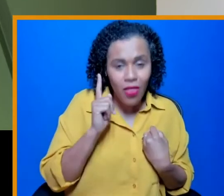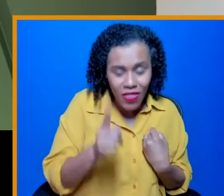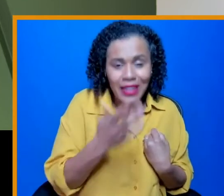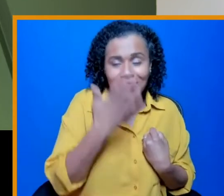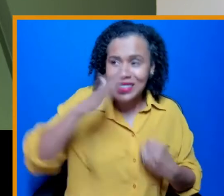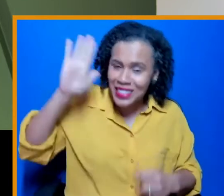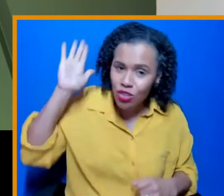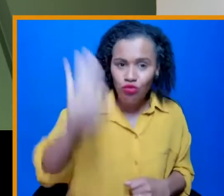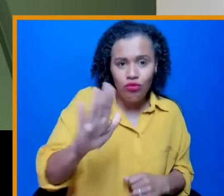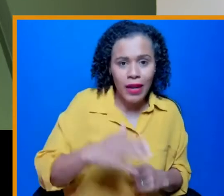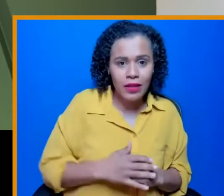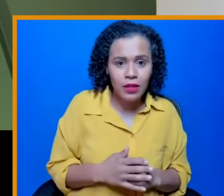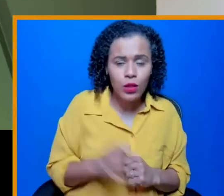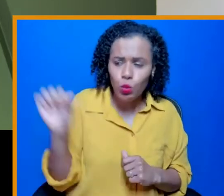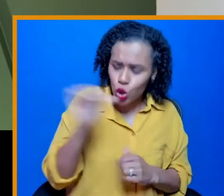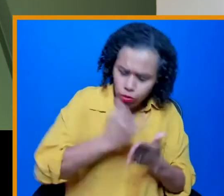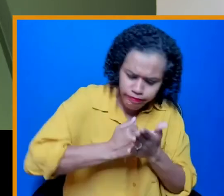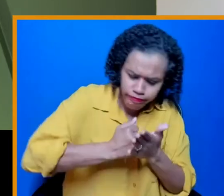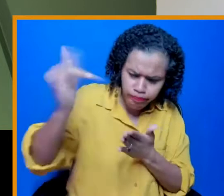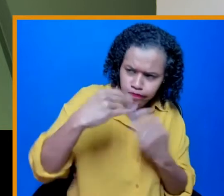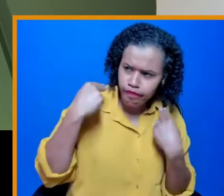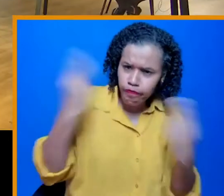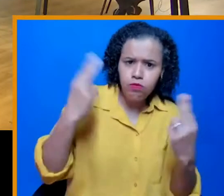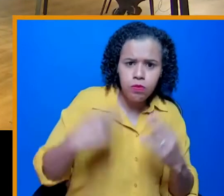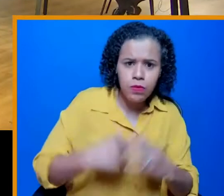disgrace, and we should object loudly to it.